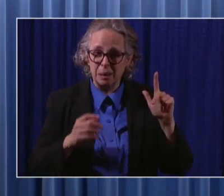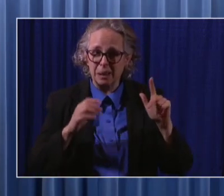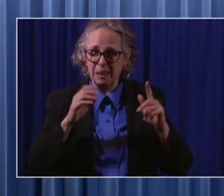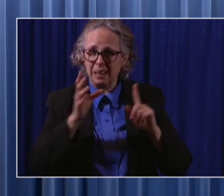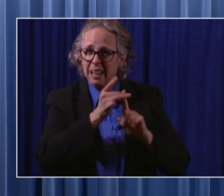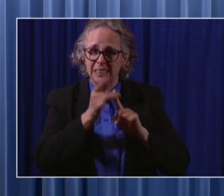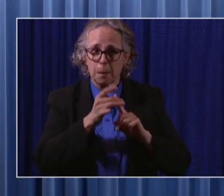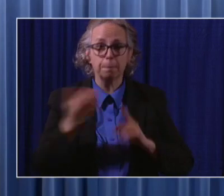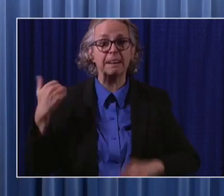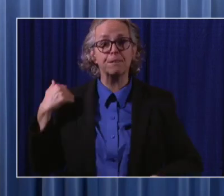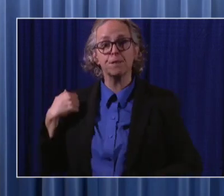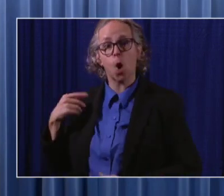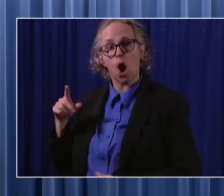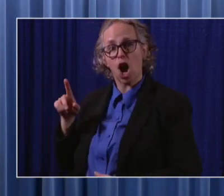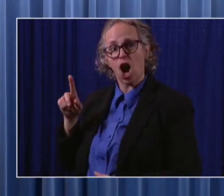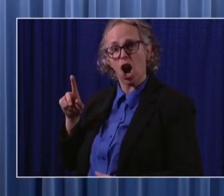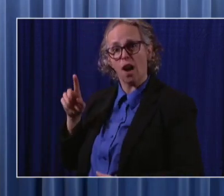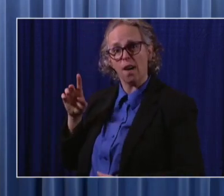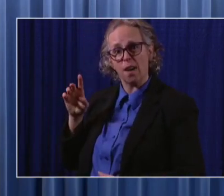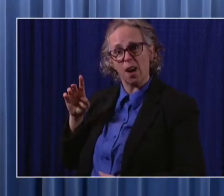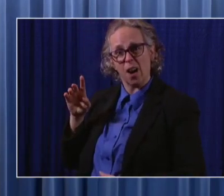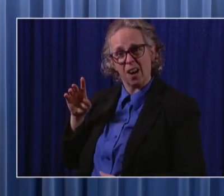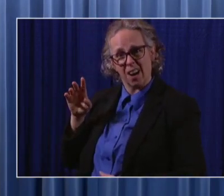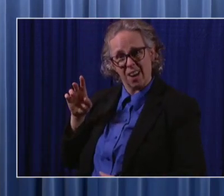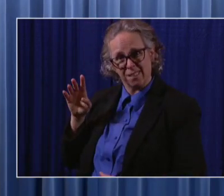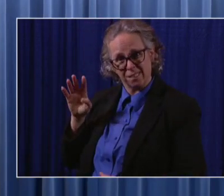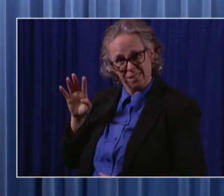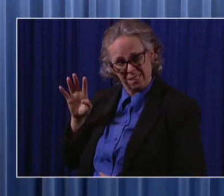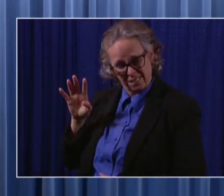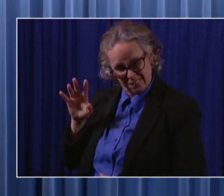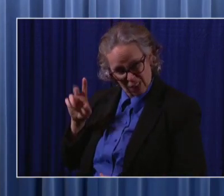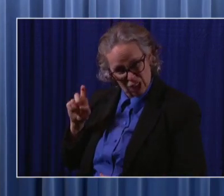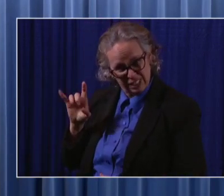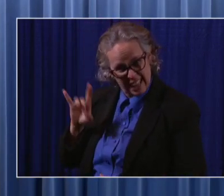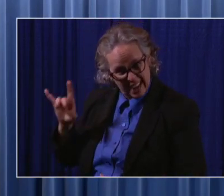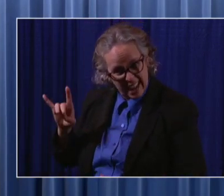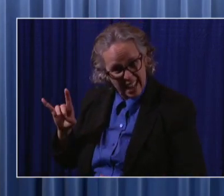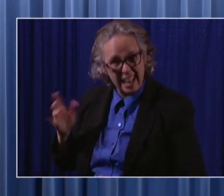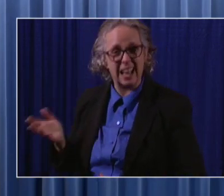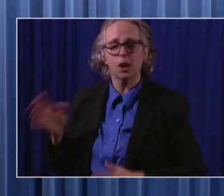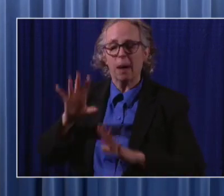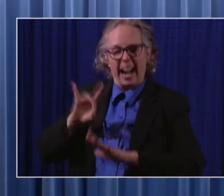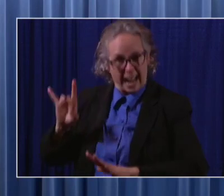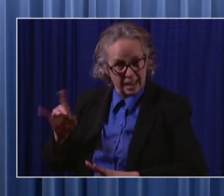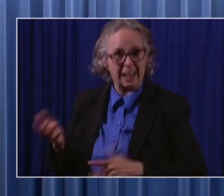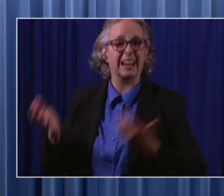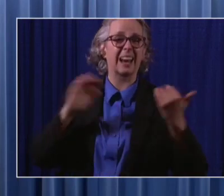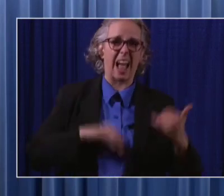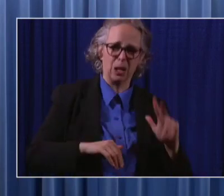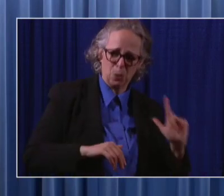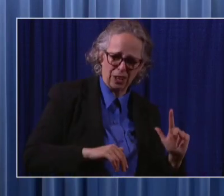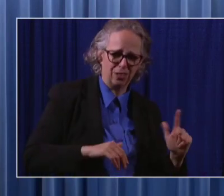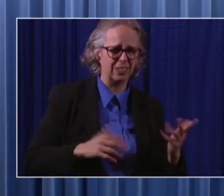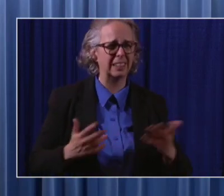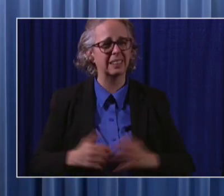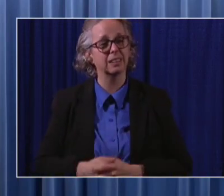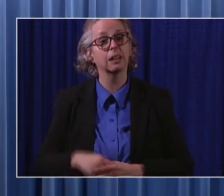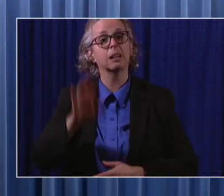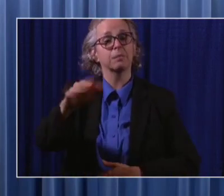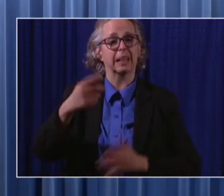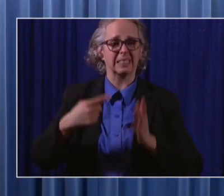they are moving up. Only 12% of Ohioans today live in a yellow county, 12%,